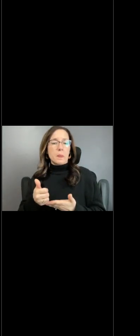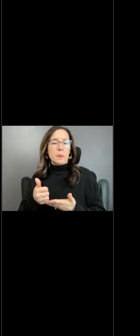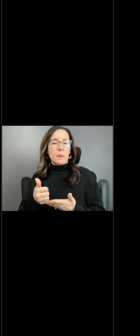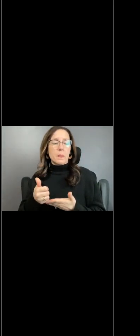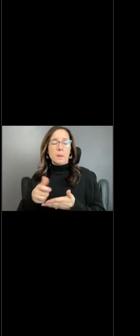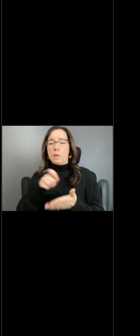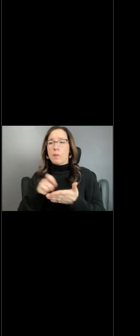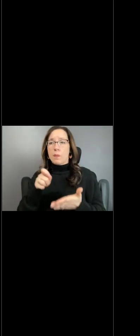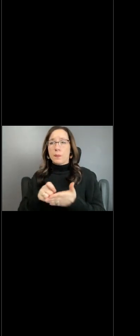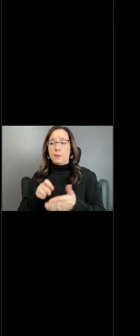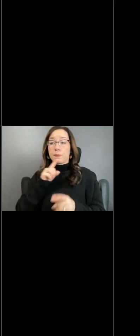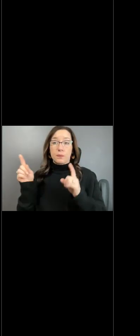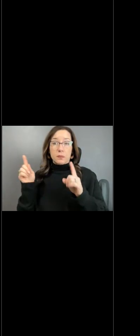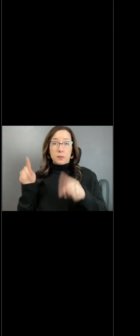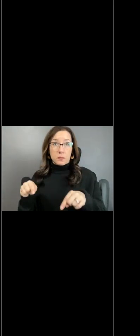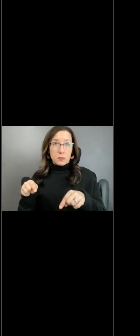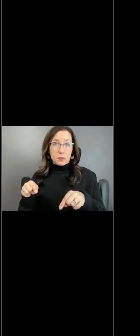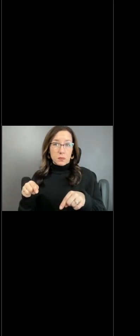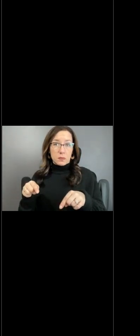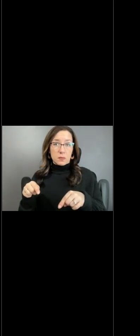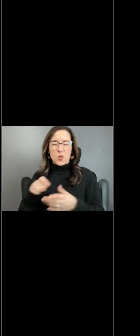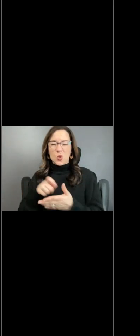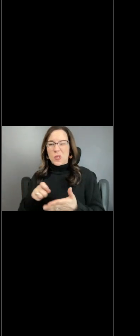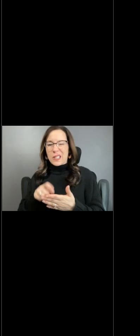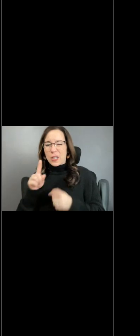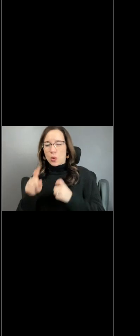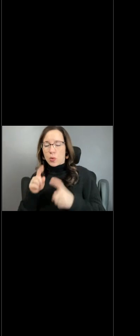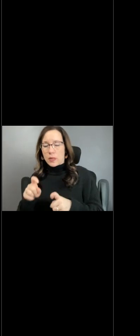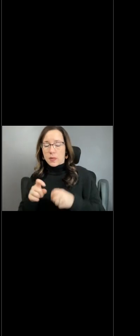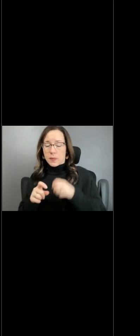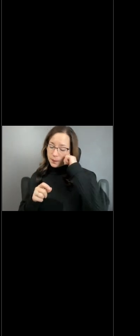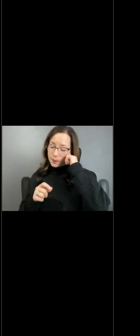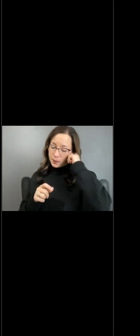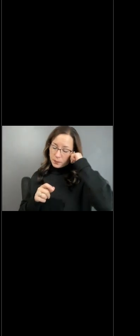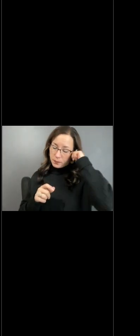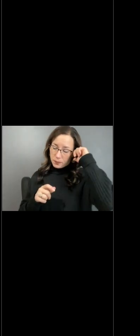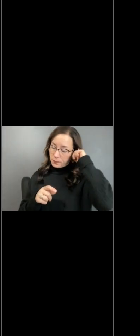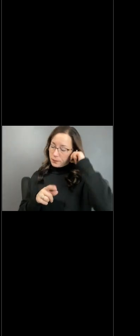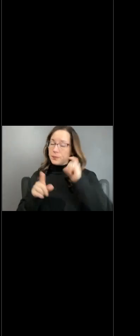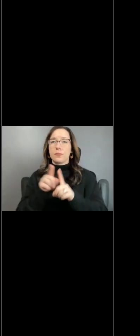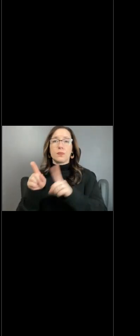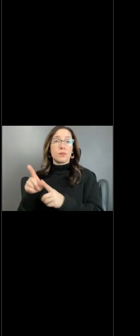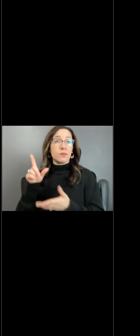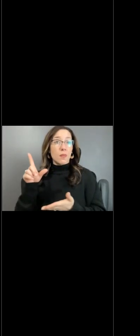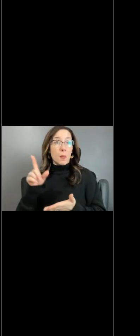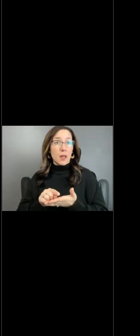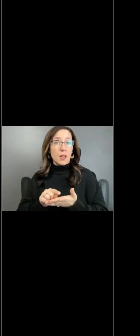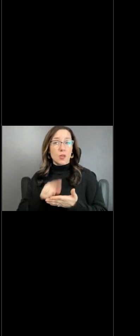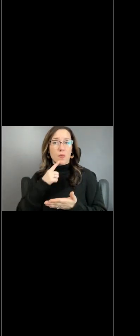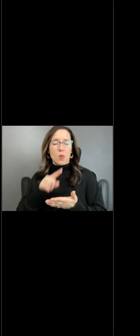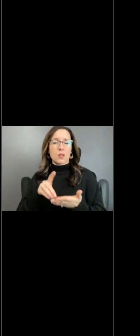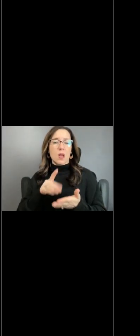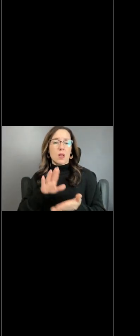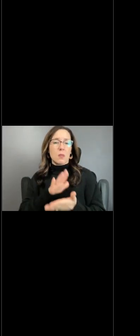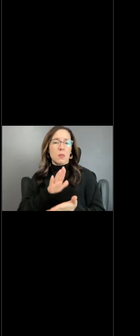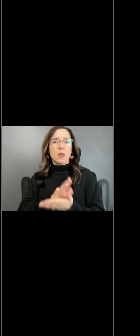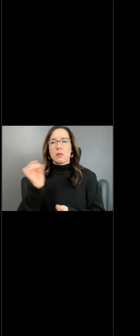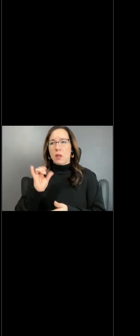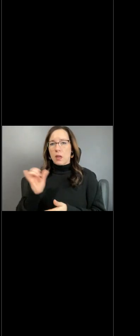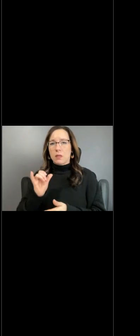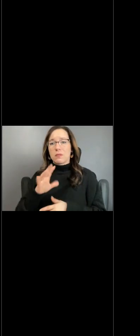written replies to written inquiries, and the publication of documents such as the